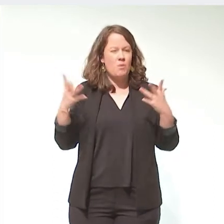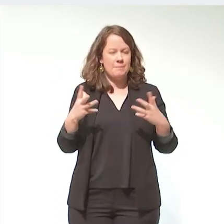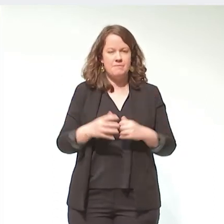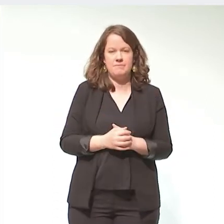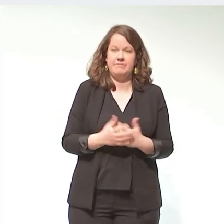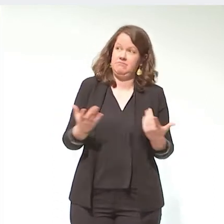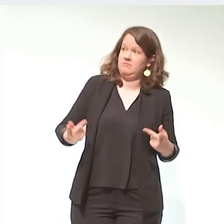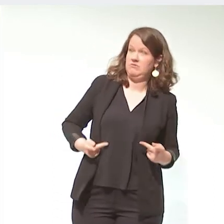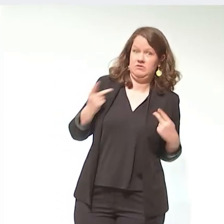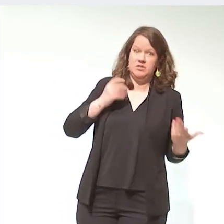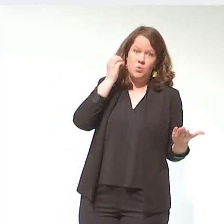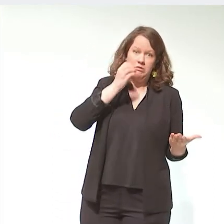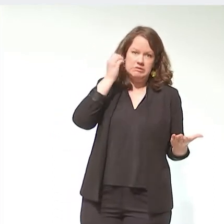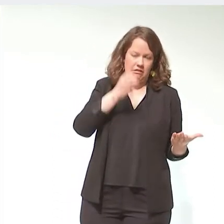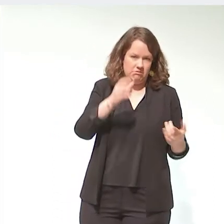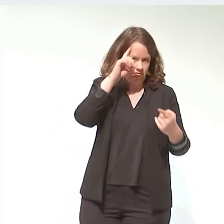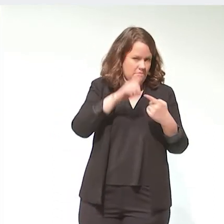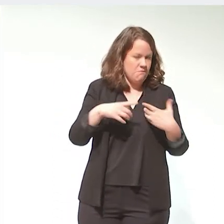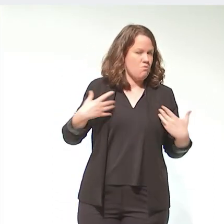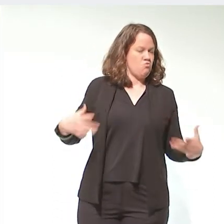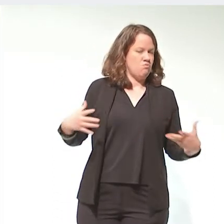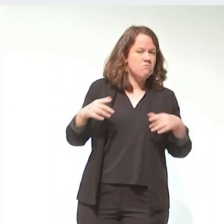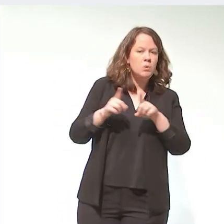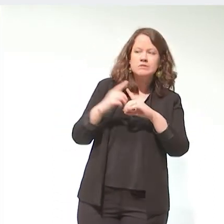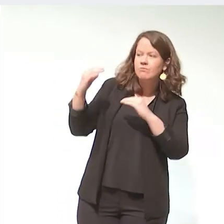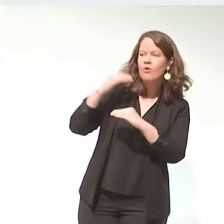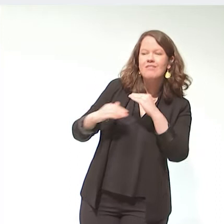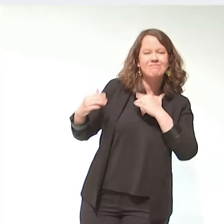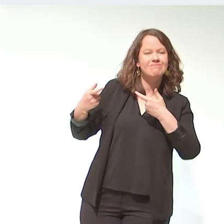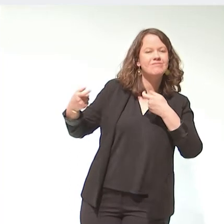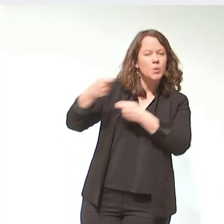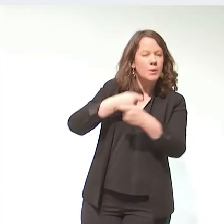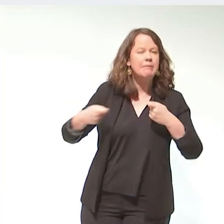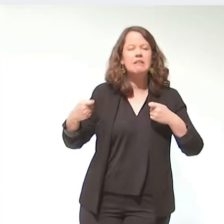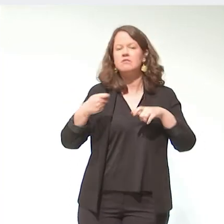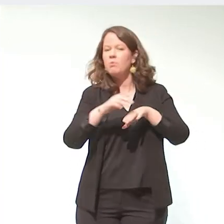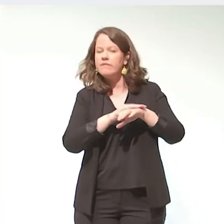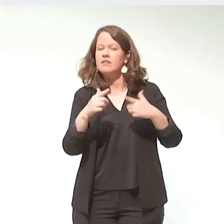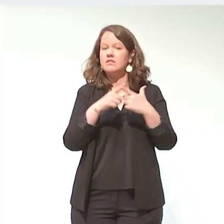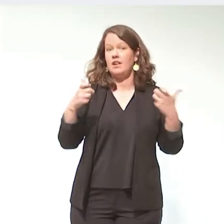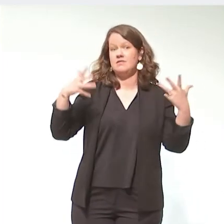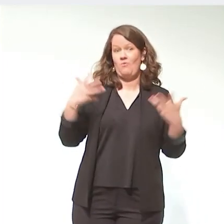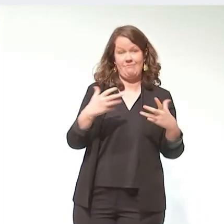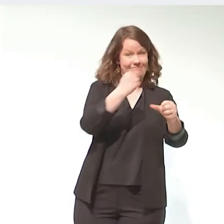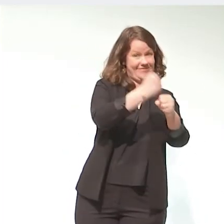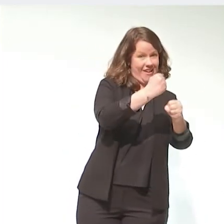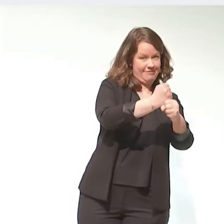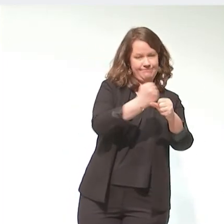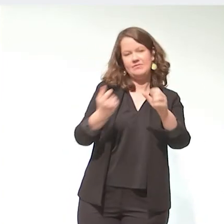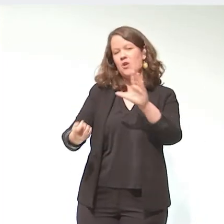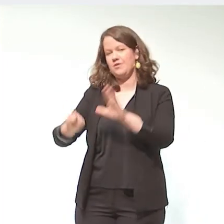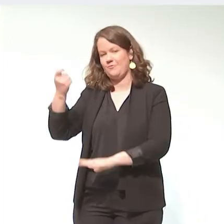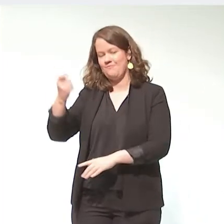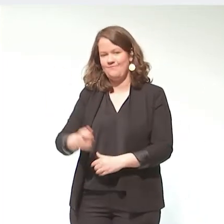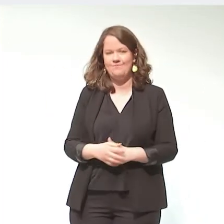over. We're making room for session 2, which is on another important topic: employment,